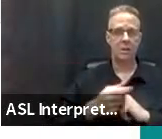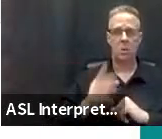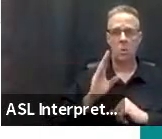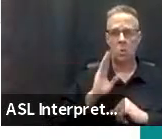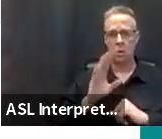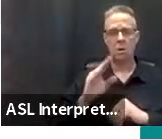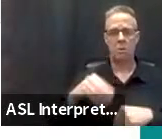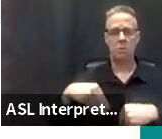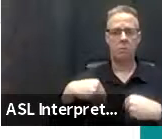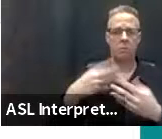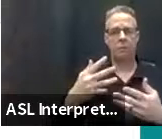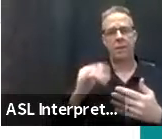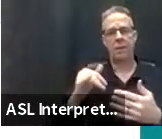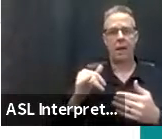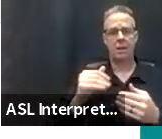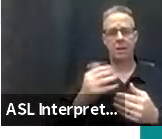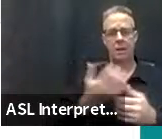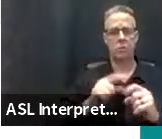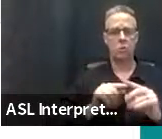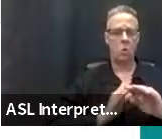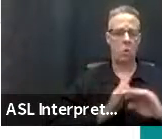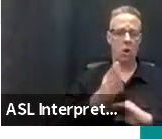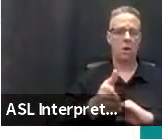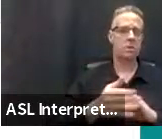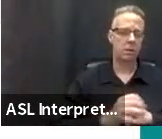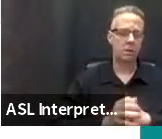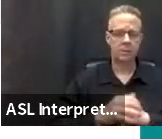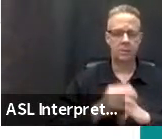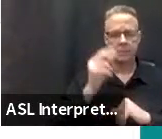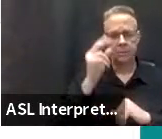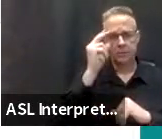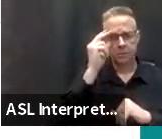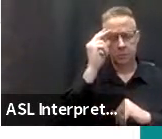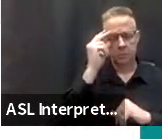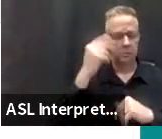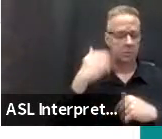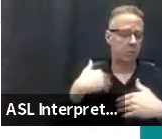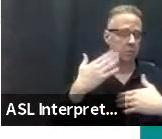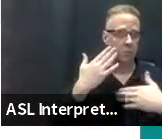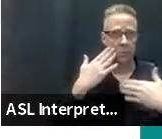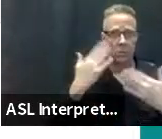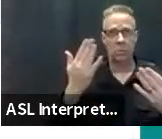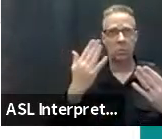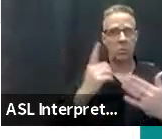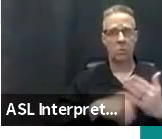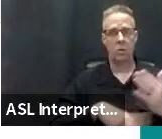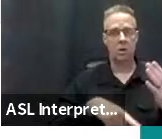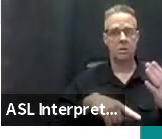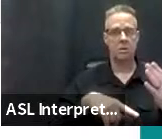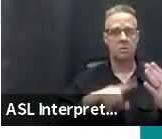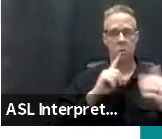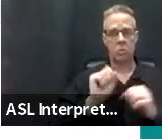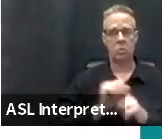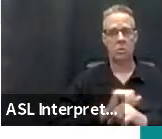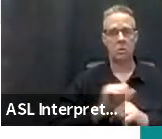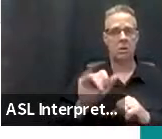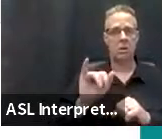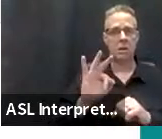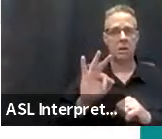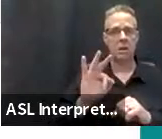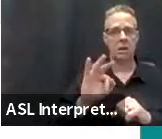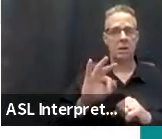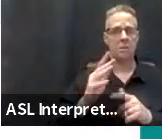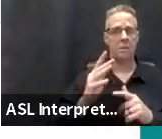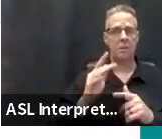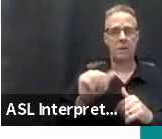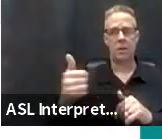provide that lifeline, that connection. So I don't know what that would mean if we were to move something over the railroad